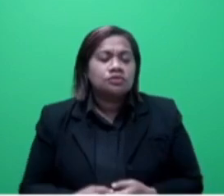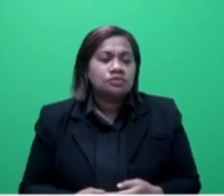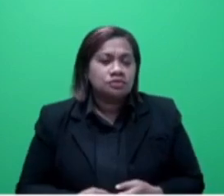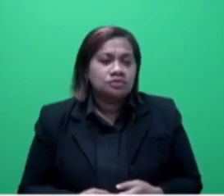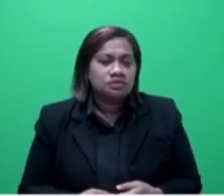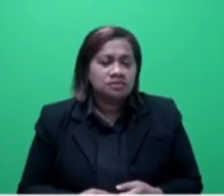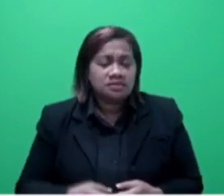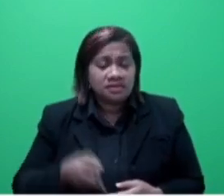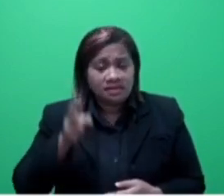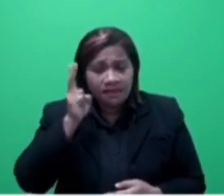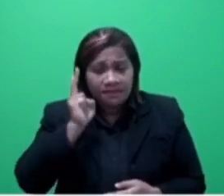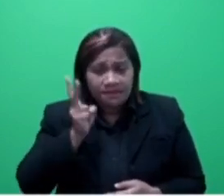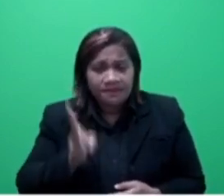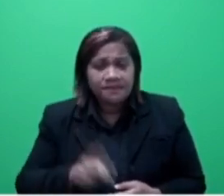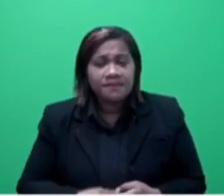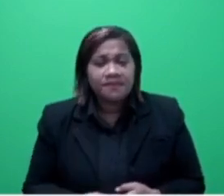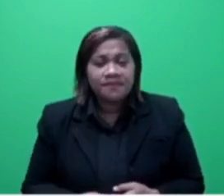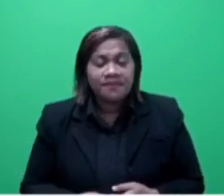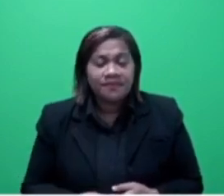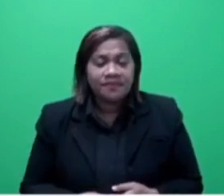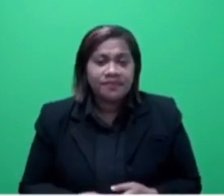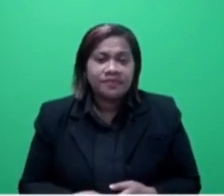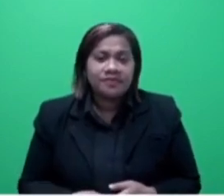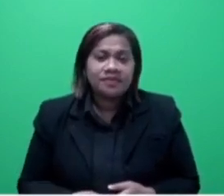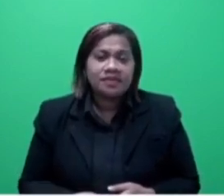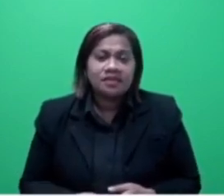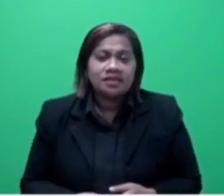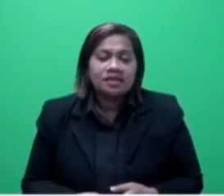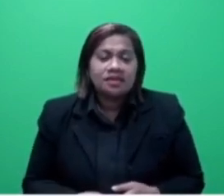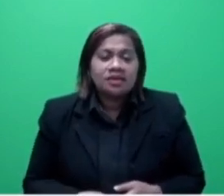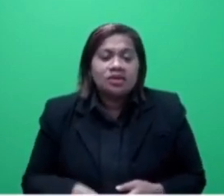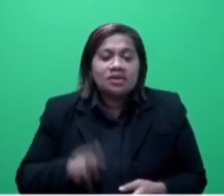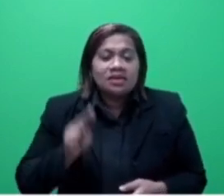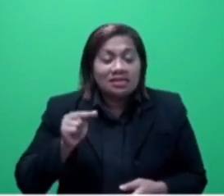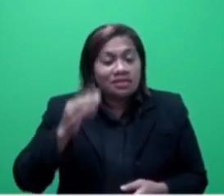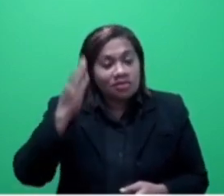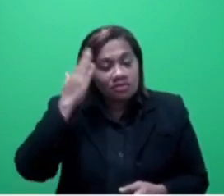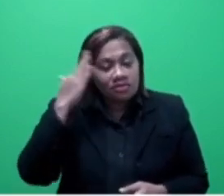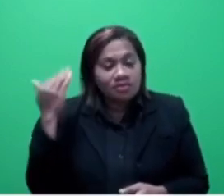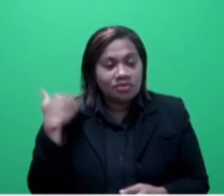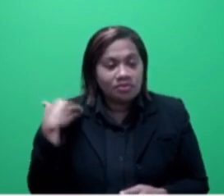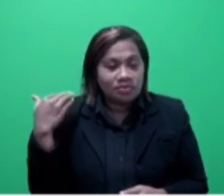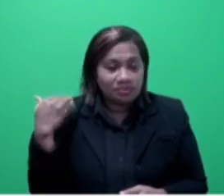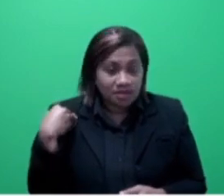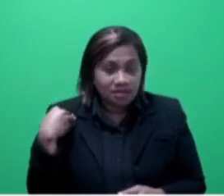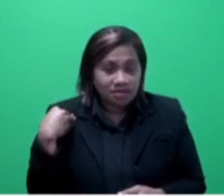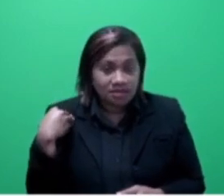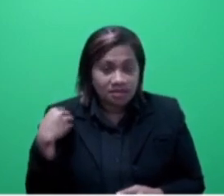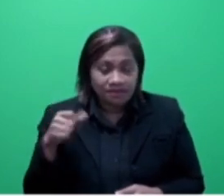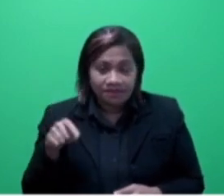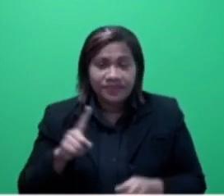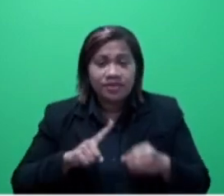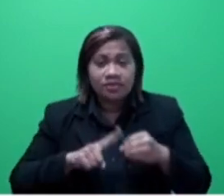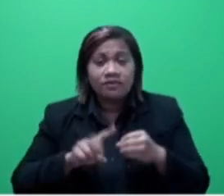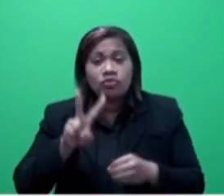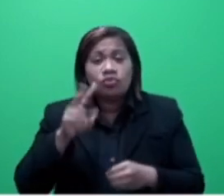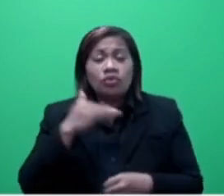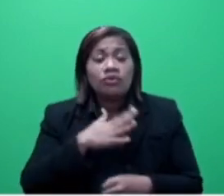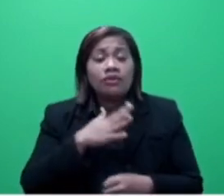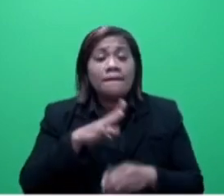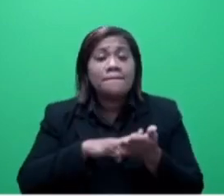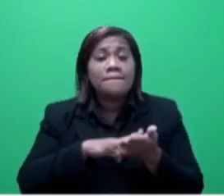once again, I think this needs to be said, they need to be reminded that this guarantee of $200 million is not a